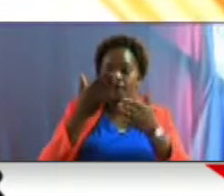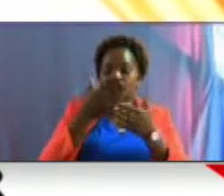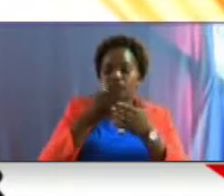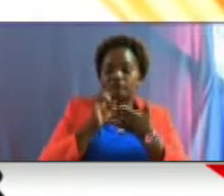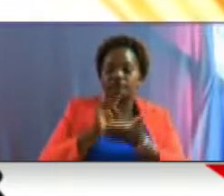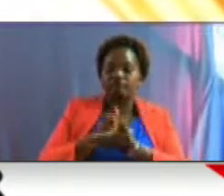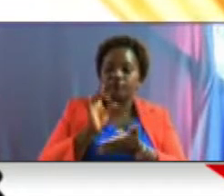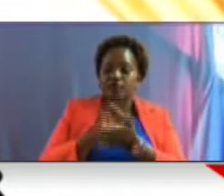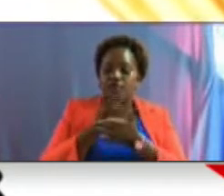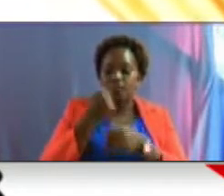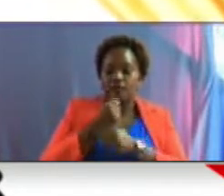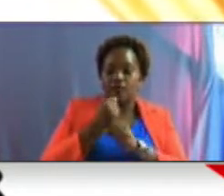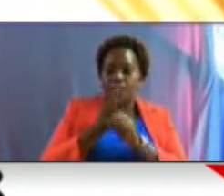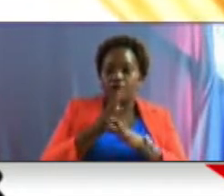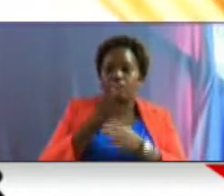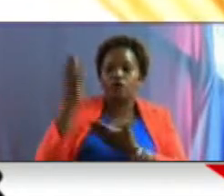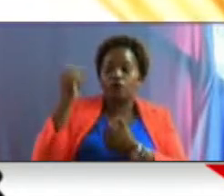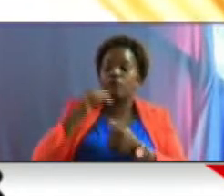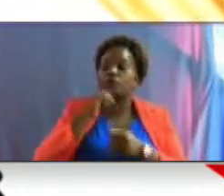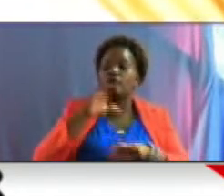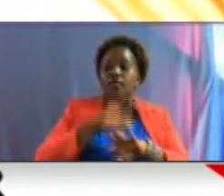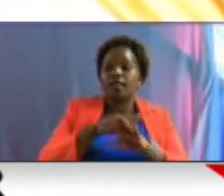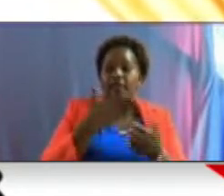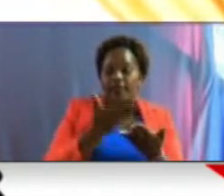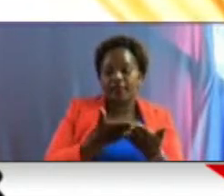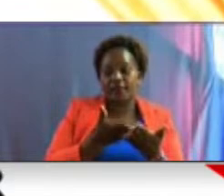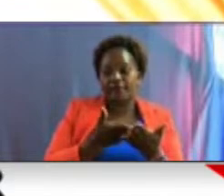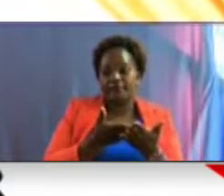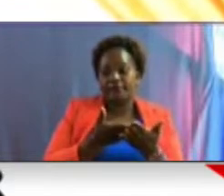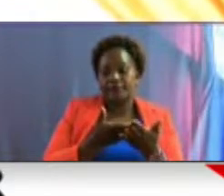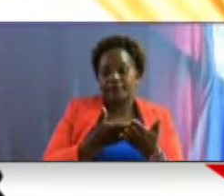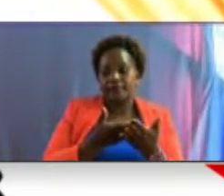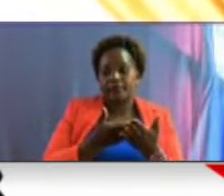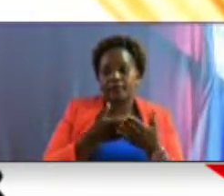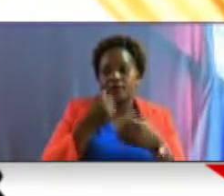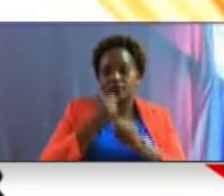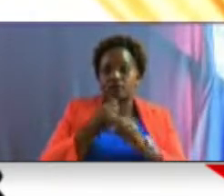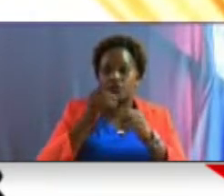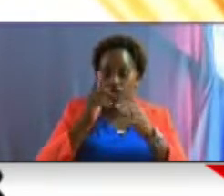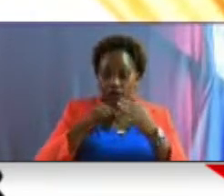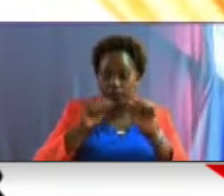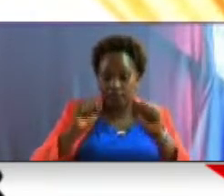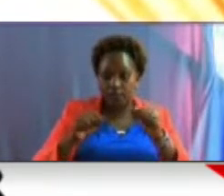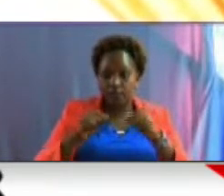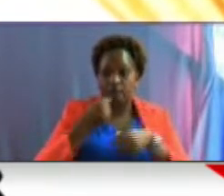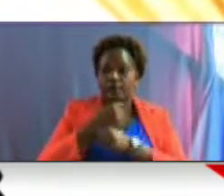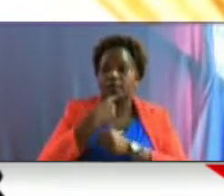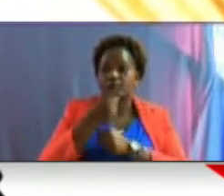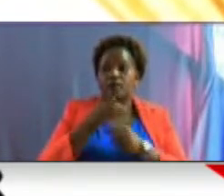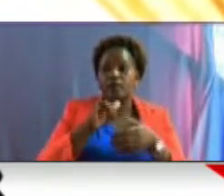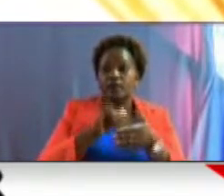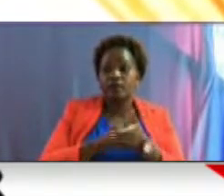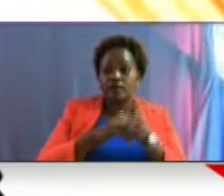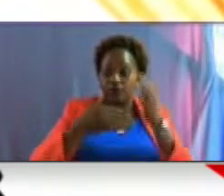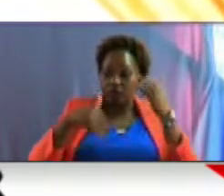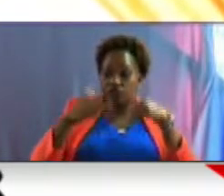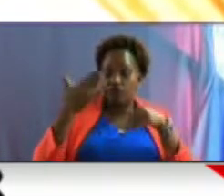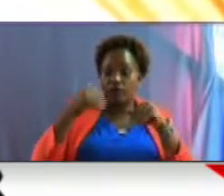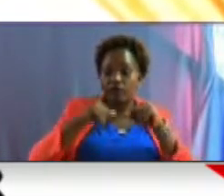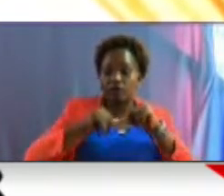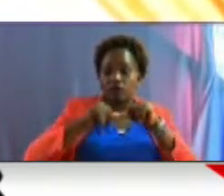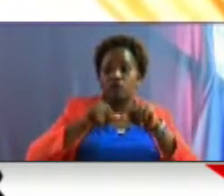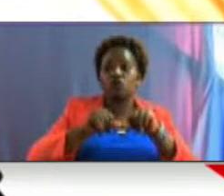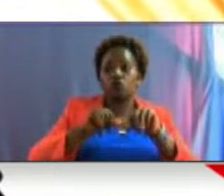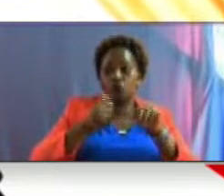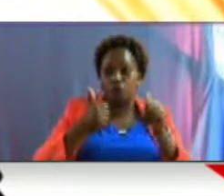staff. We hope we do not get there. And we are doing what we can to ensure that the university runs